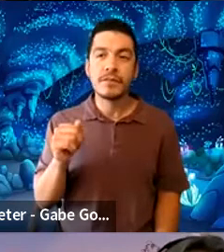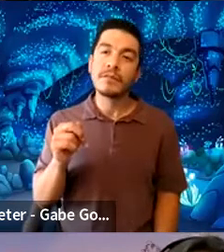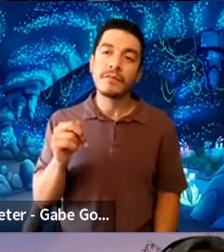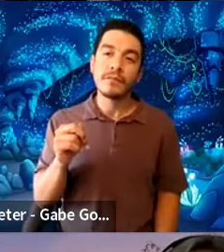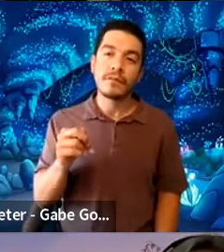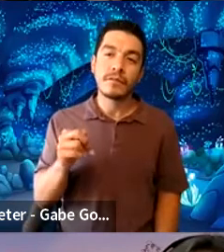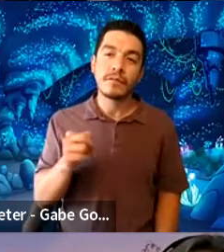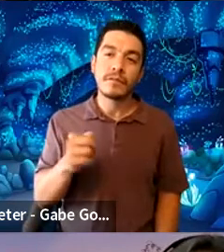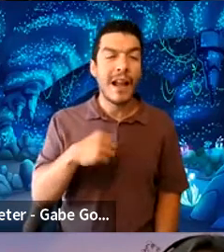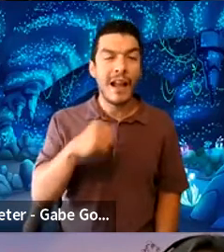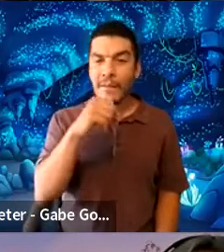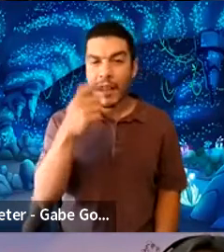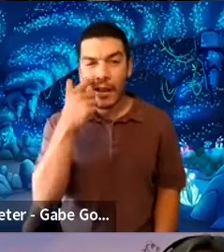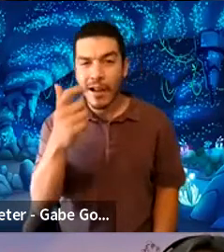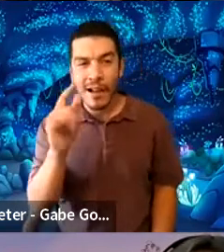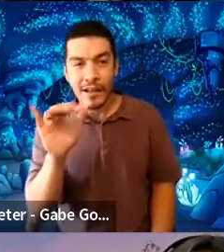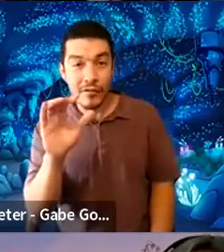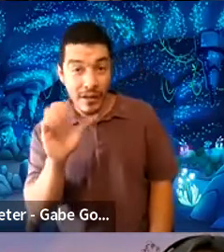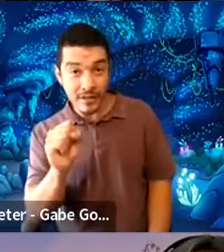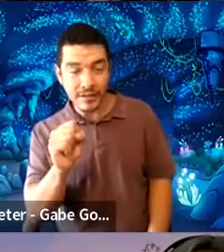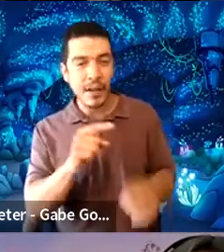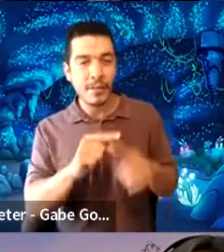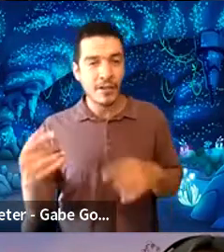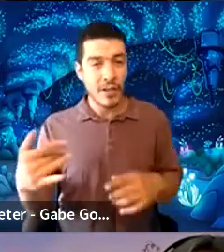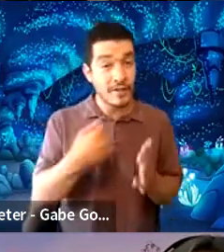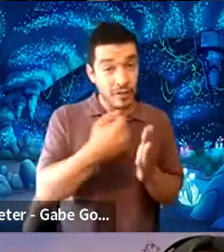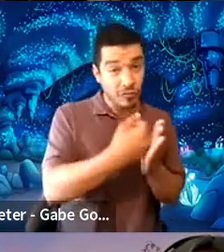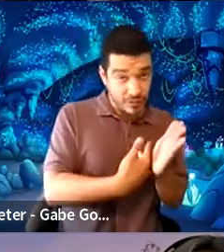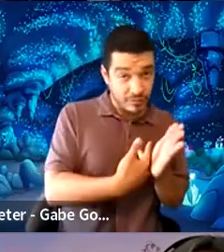I'm not looking at the lyrics in this, but there was a script.